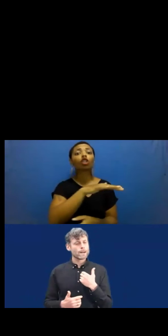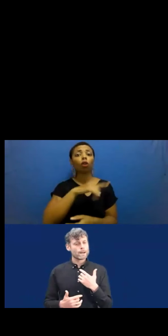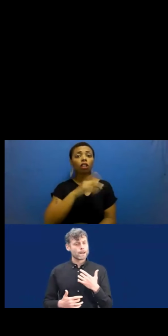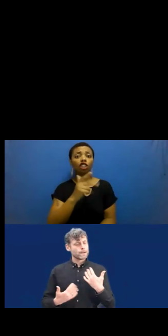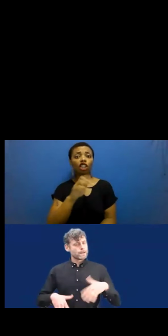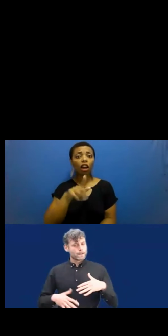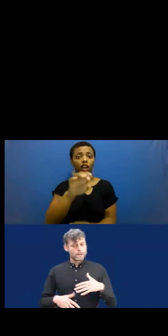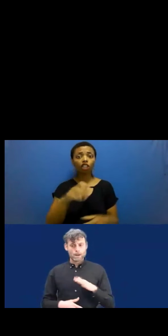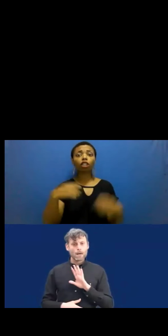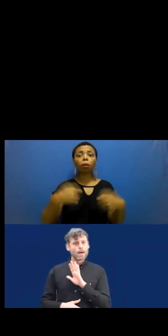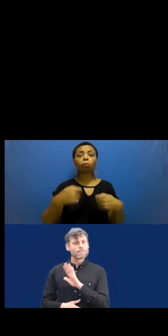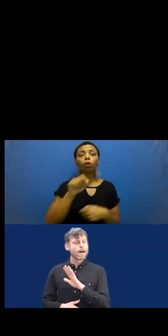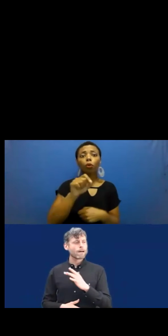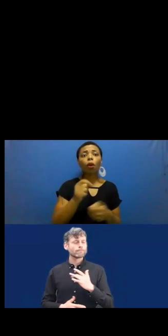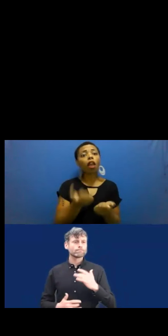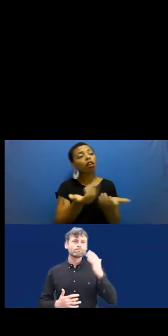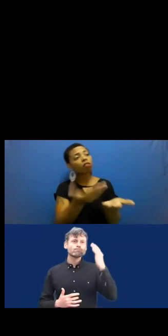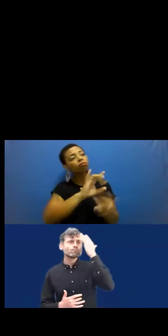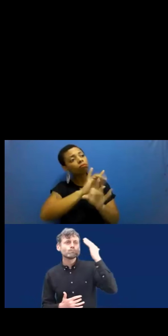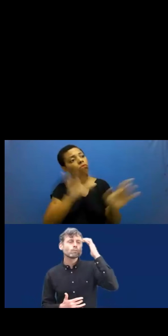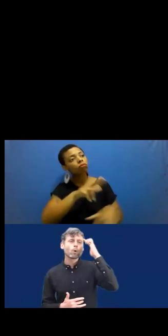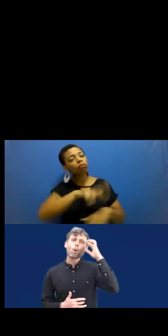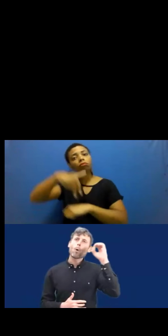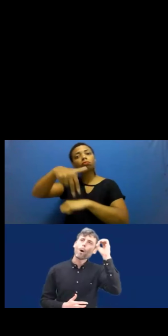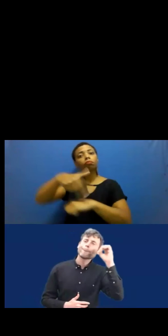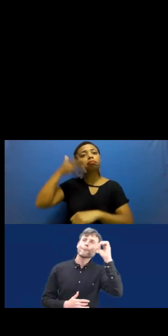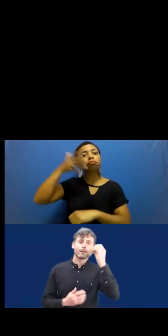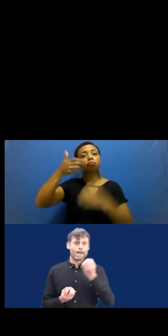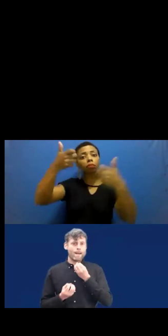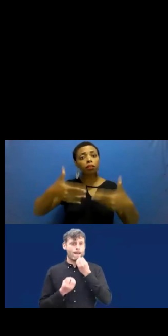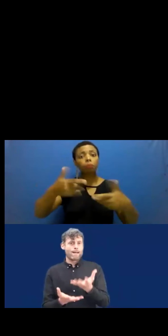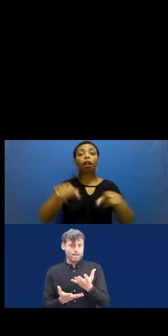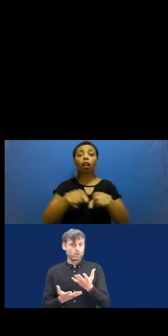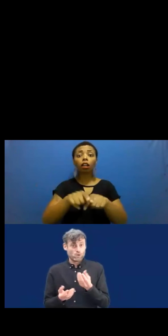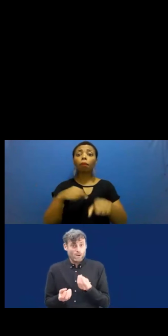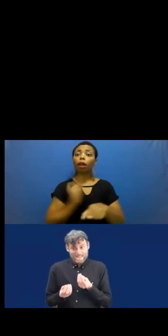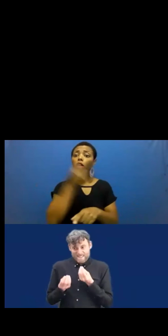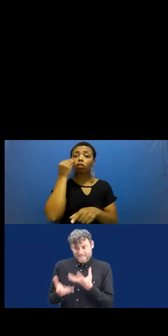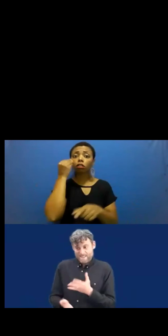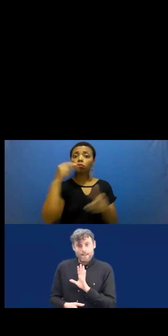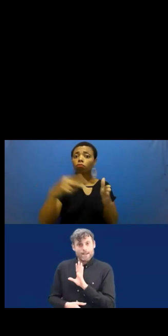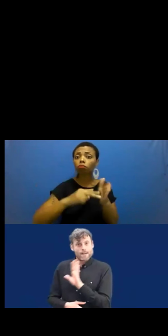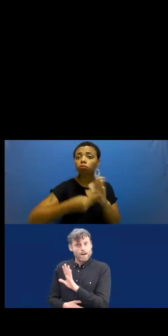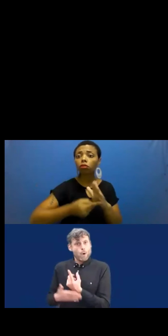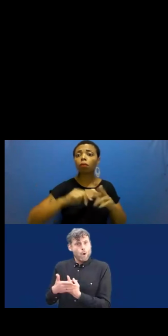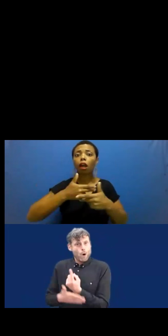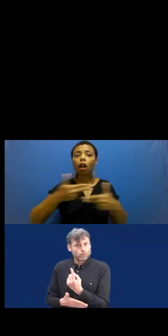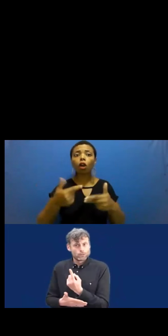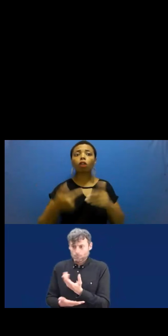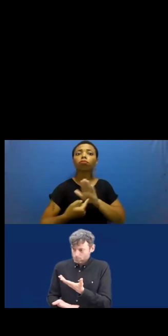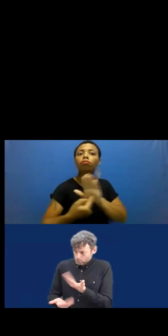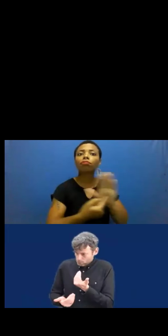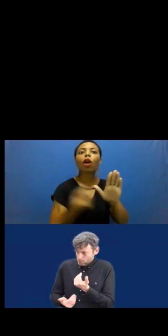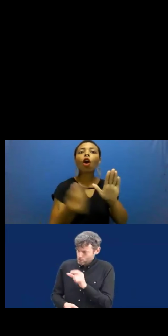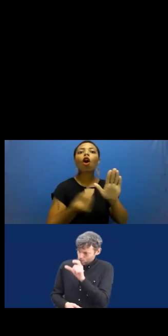their voice space and provide a means of expressions regarding who they are and how they